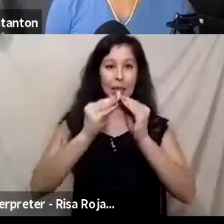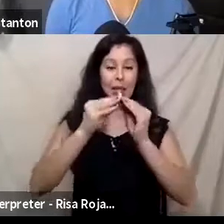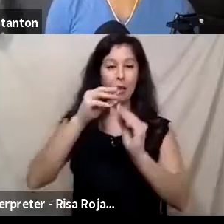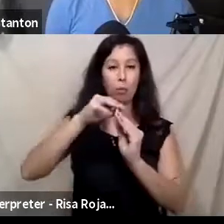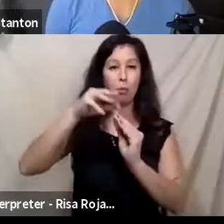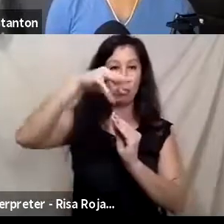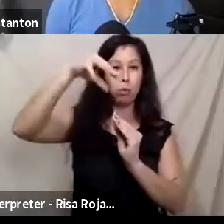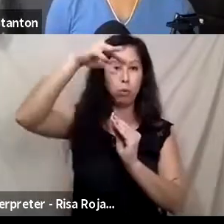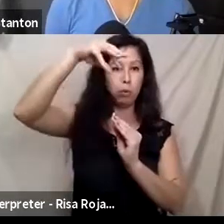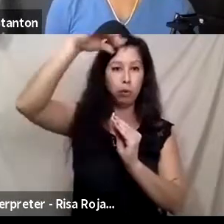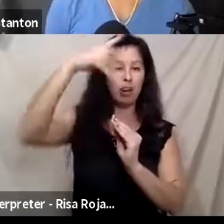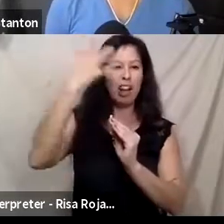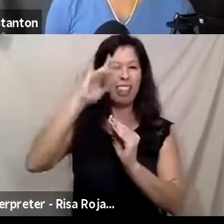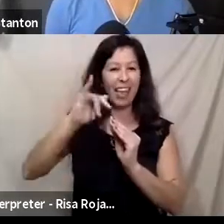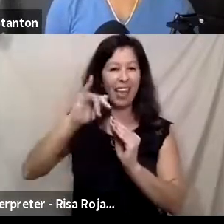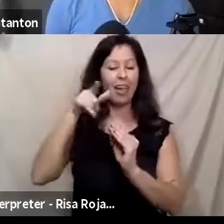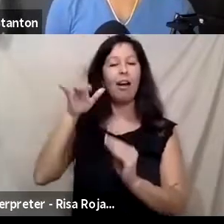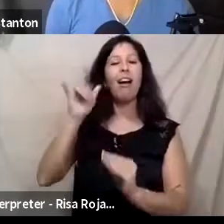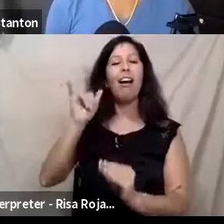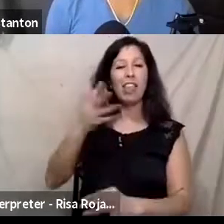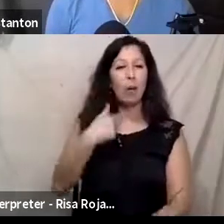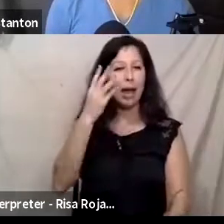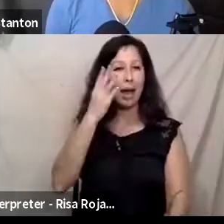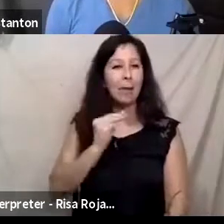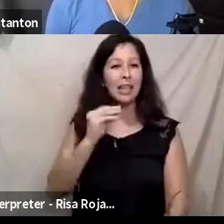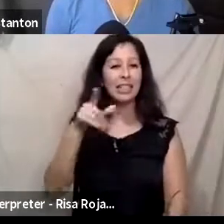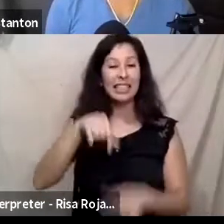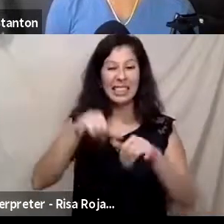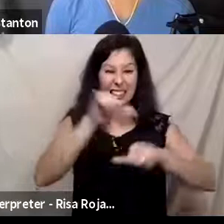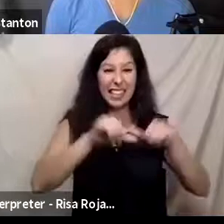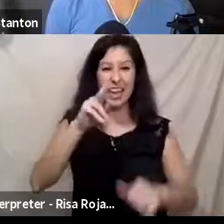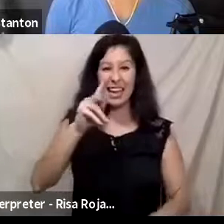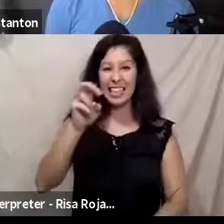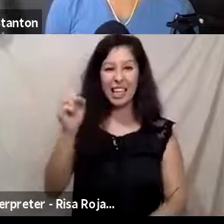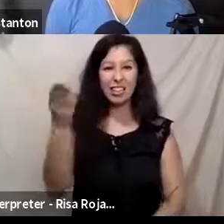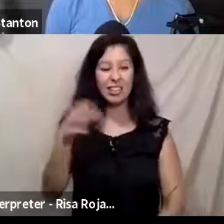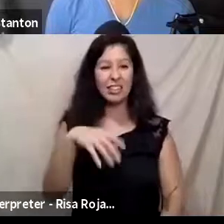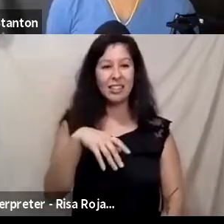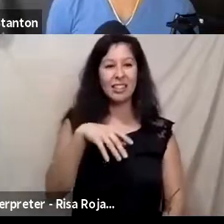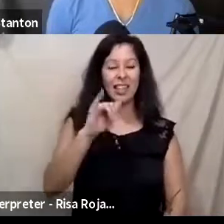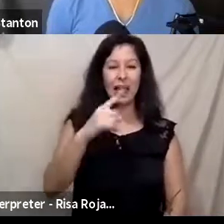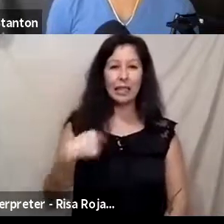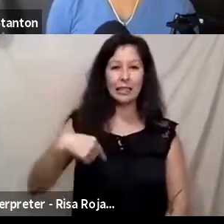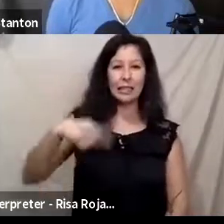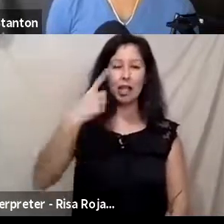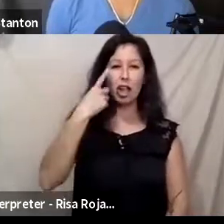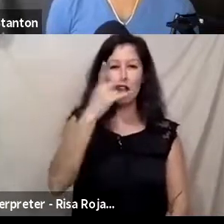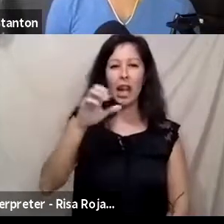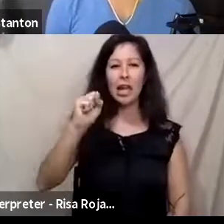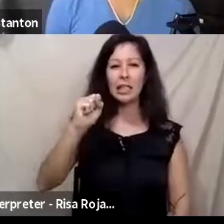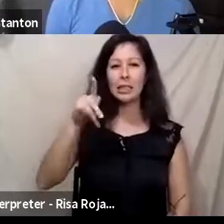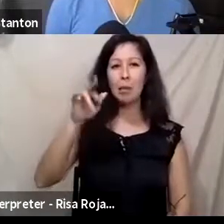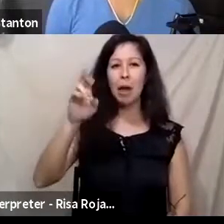And so that's what I've experienced. It's in science, it's in nature, it's that Fibonacci sequence of the spiral or of the Milky Way or of our